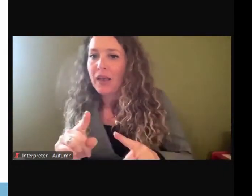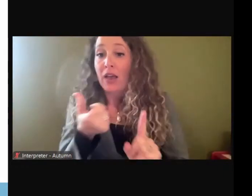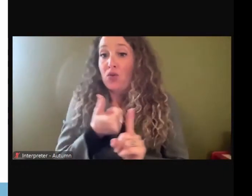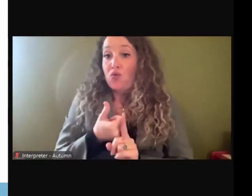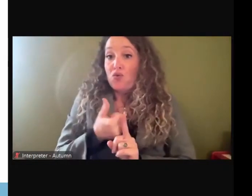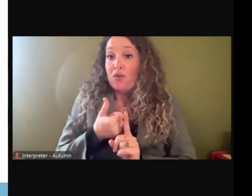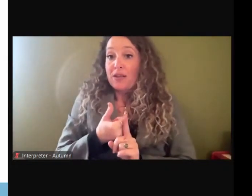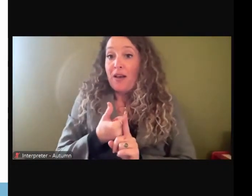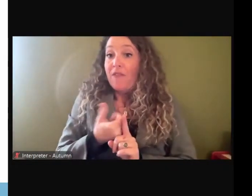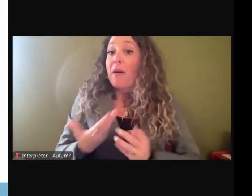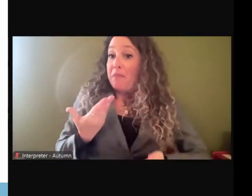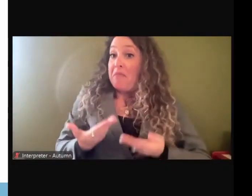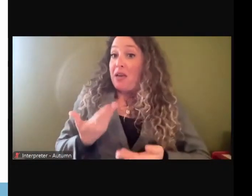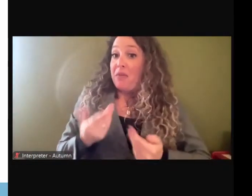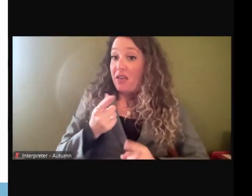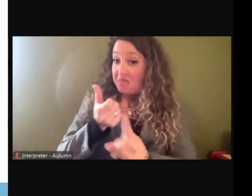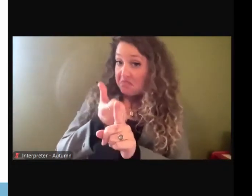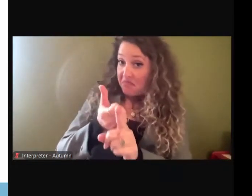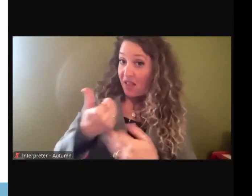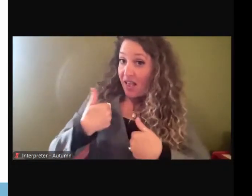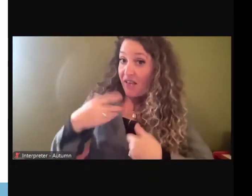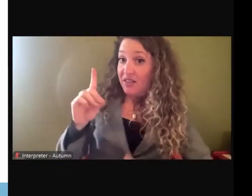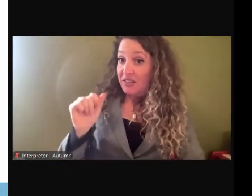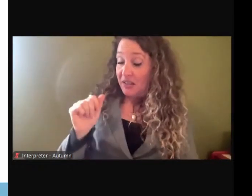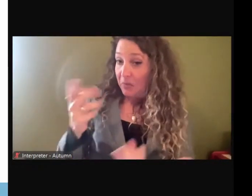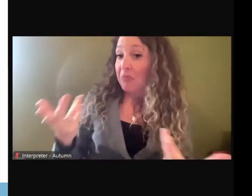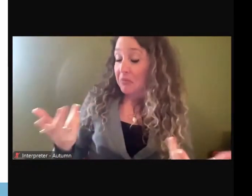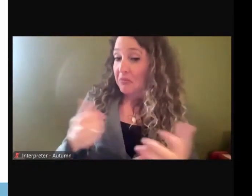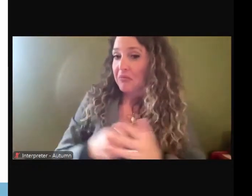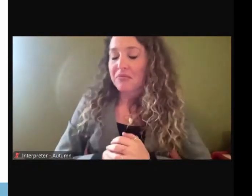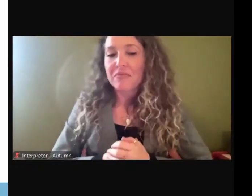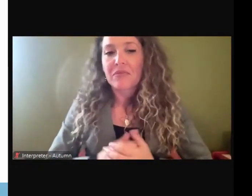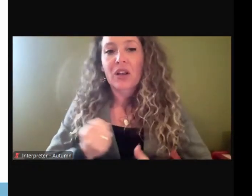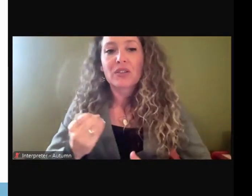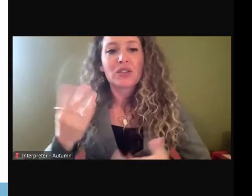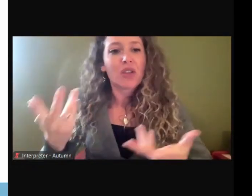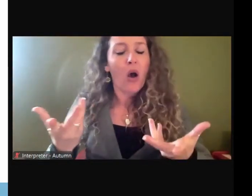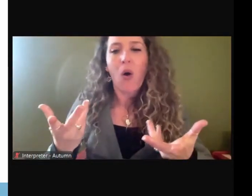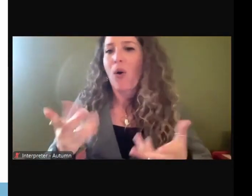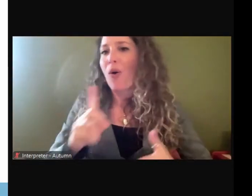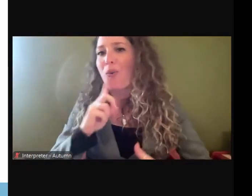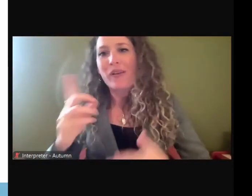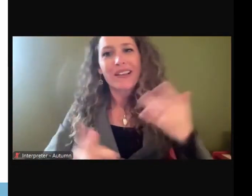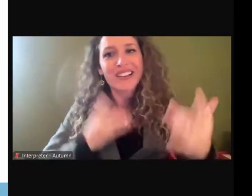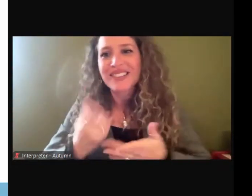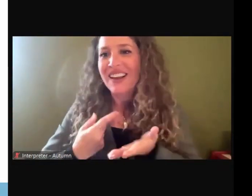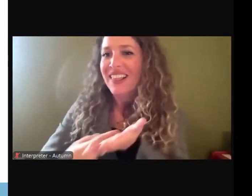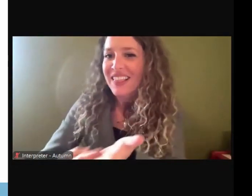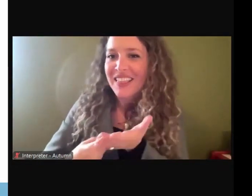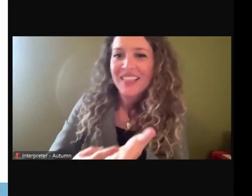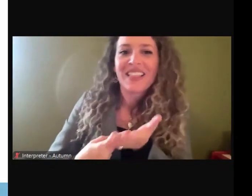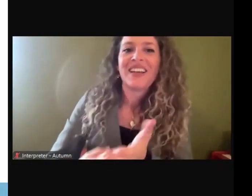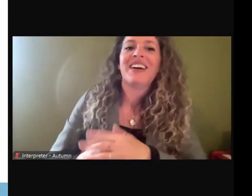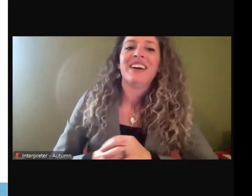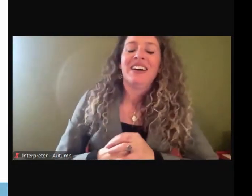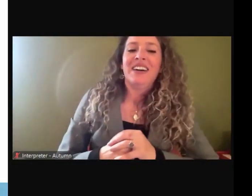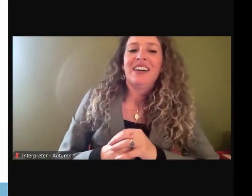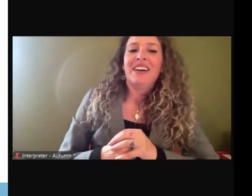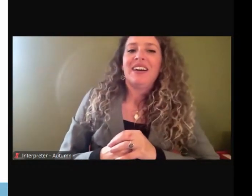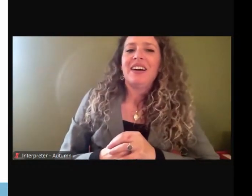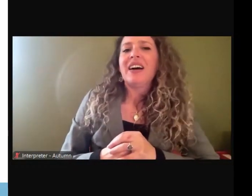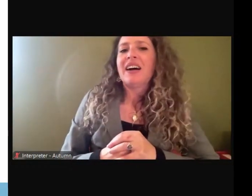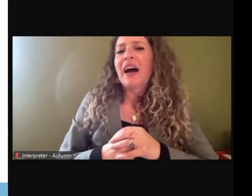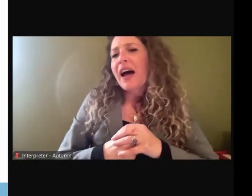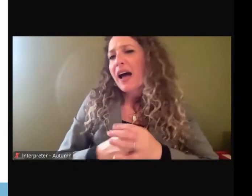also being a disabled person. So after kind of an enthusiastic discussion about that with the lab, I entered some of our points